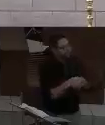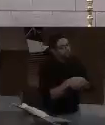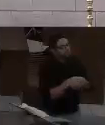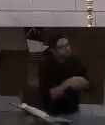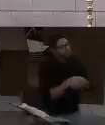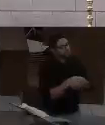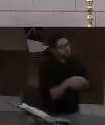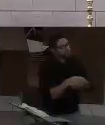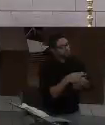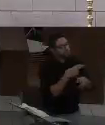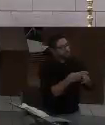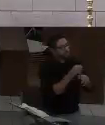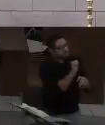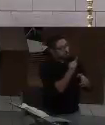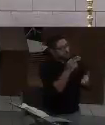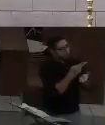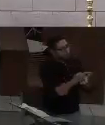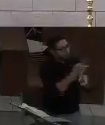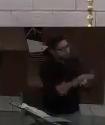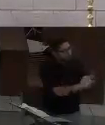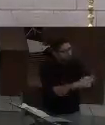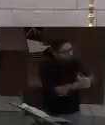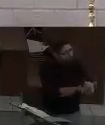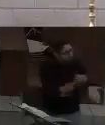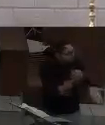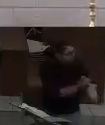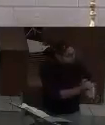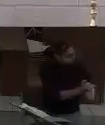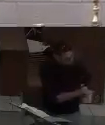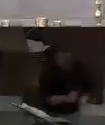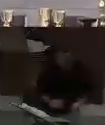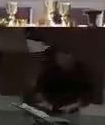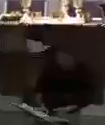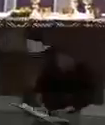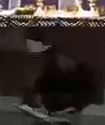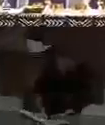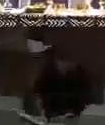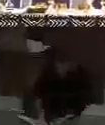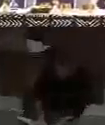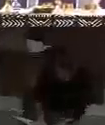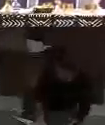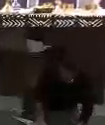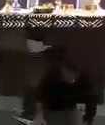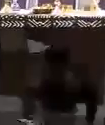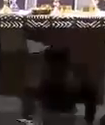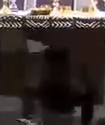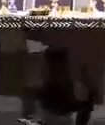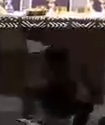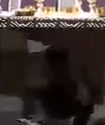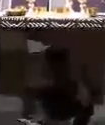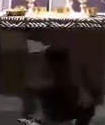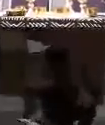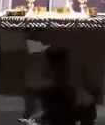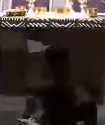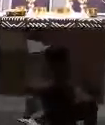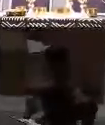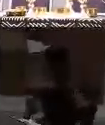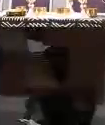all that is holy. Amen. Amen. Please be seated. As we continue our worship, I encourage you